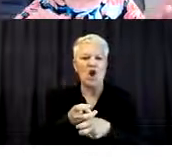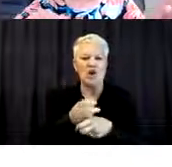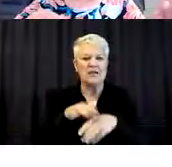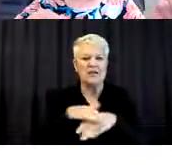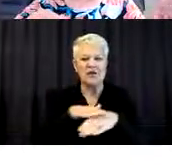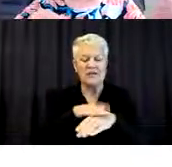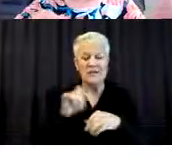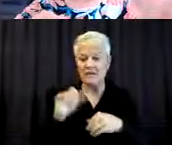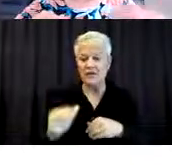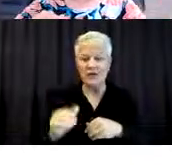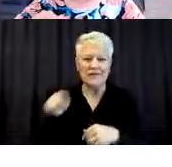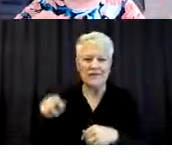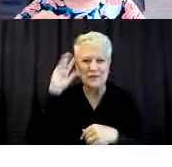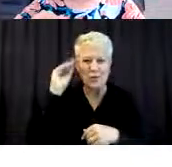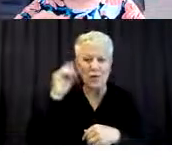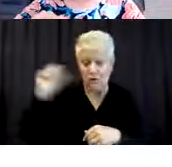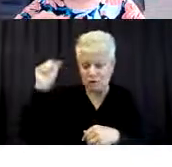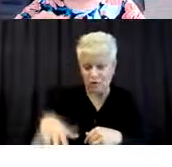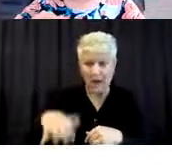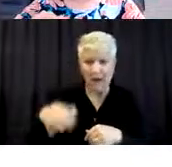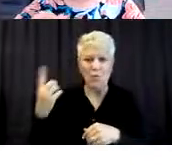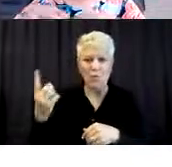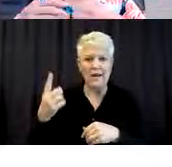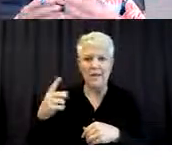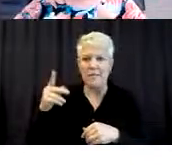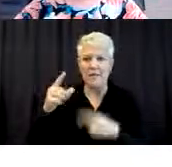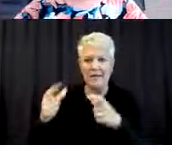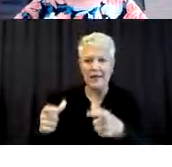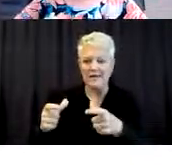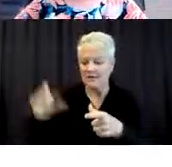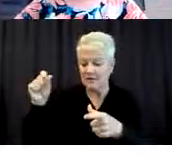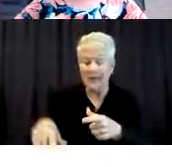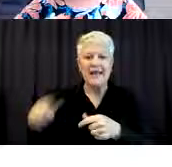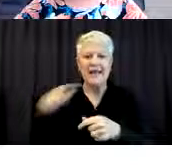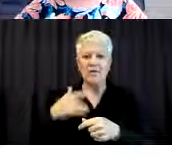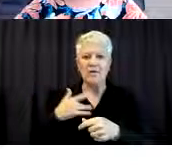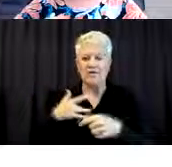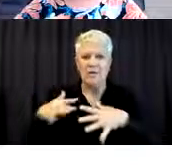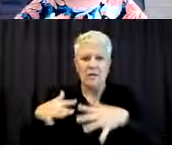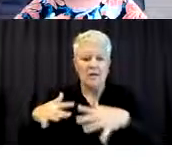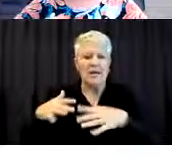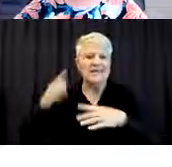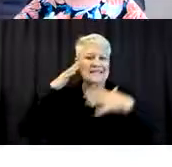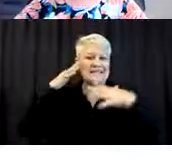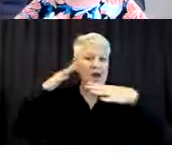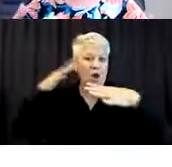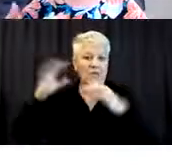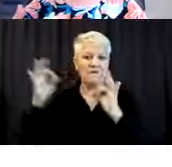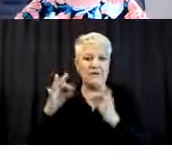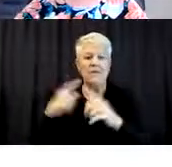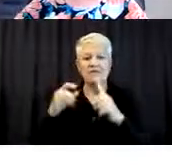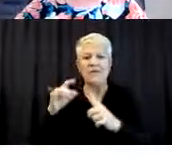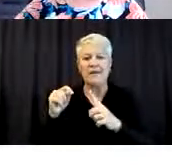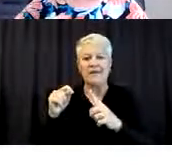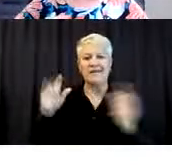example, if this little guy were to drop one of these plastic plates, he would get a lot more sound feedback from it than if